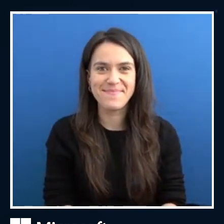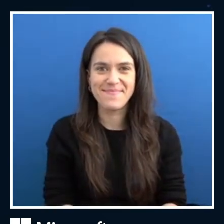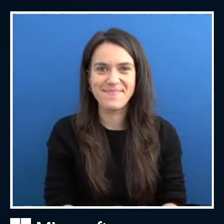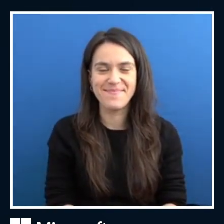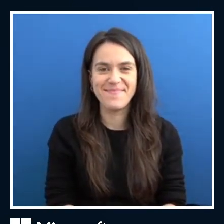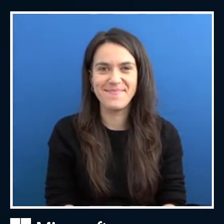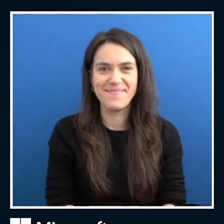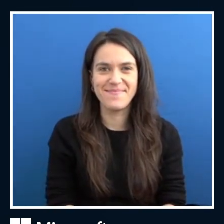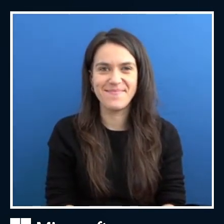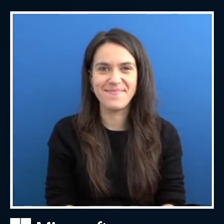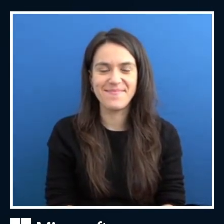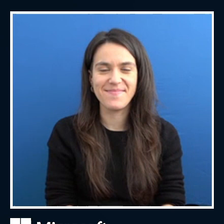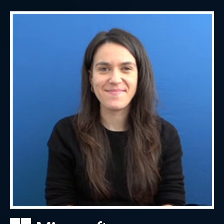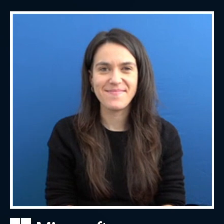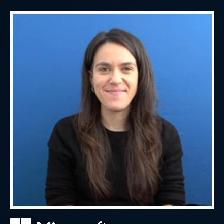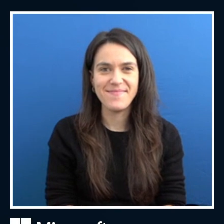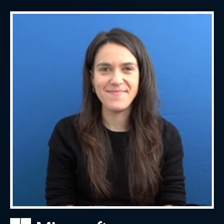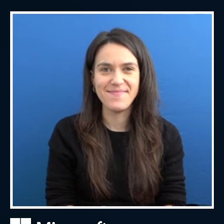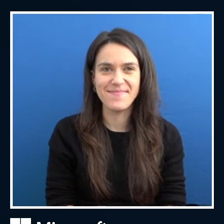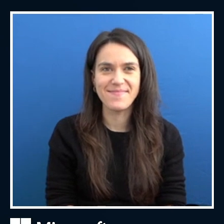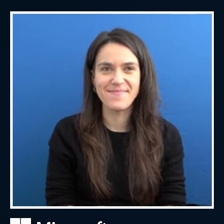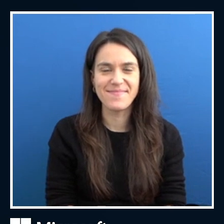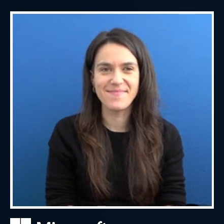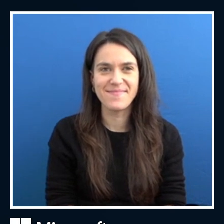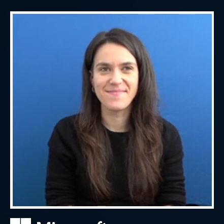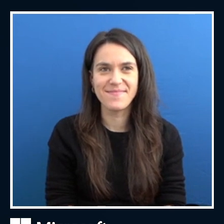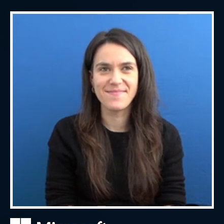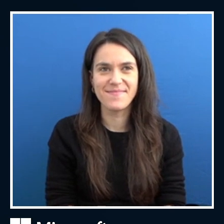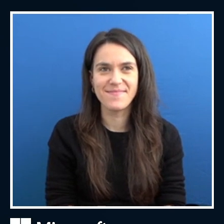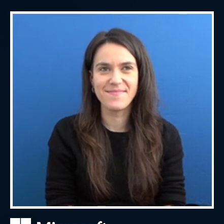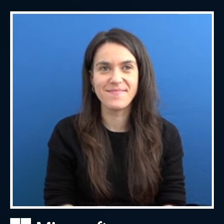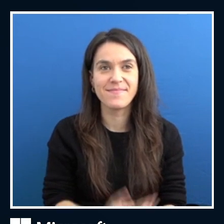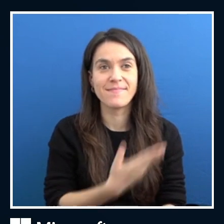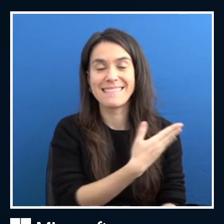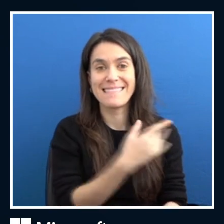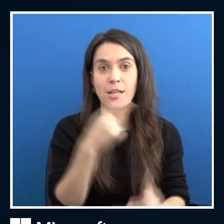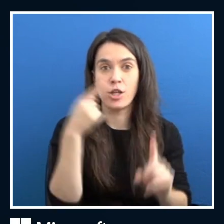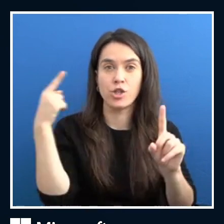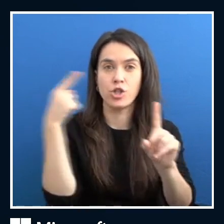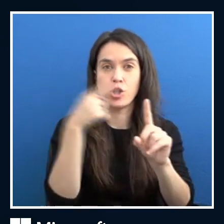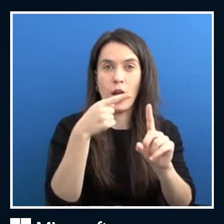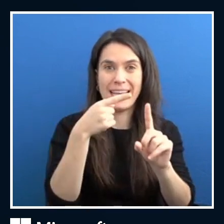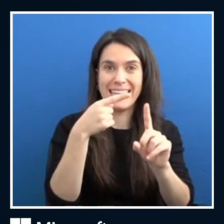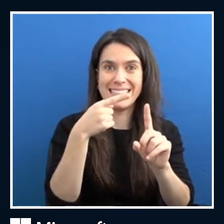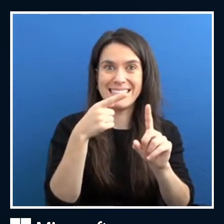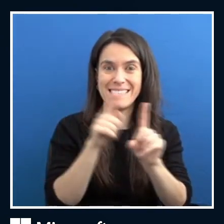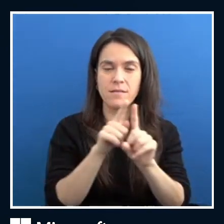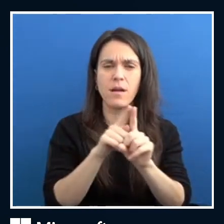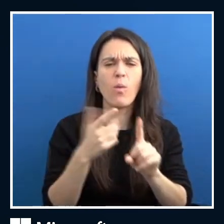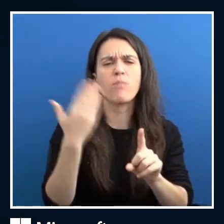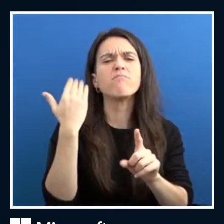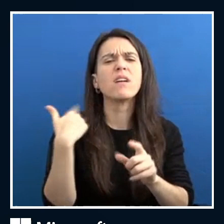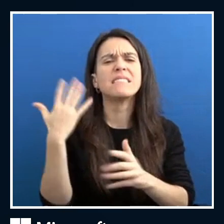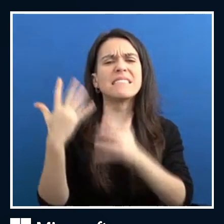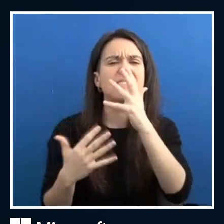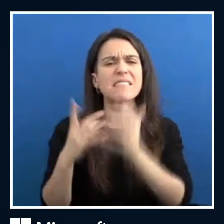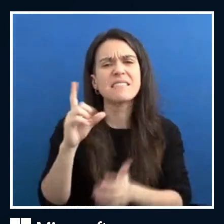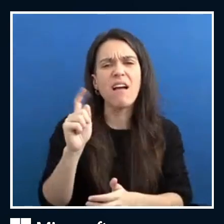And the next one is target index. Now, we've already talked about the data source. You have your